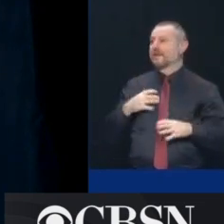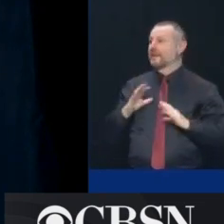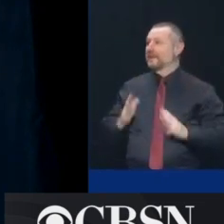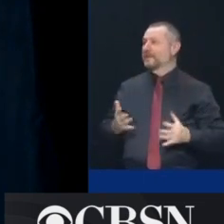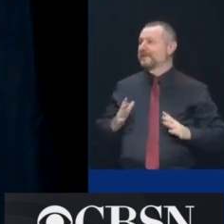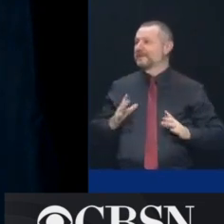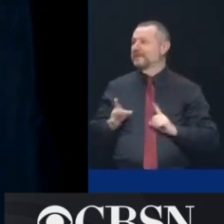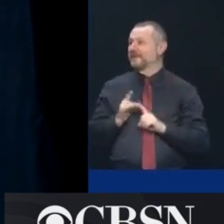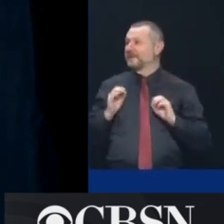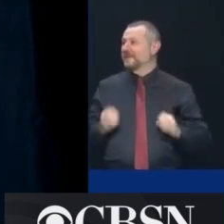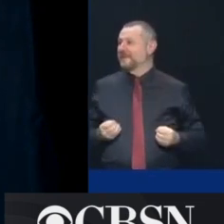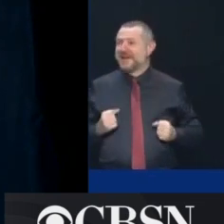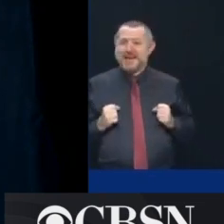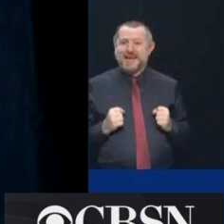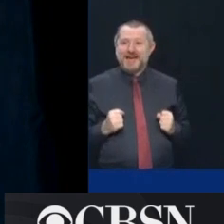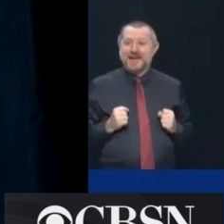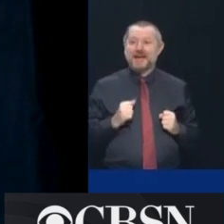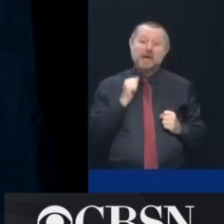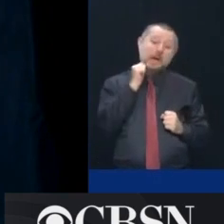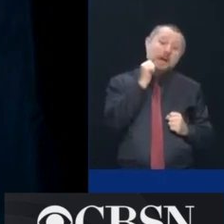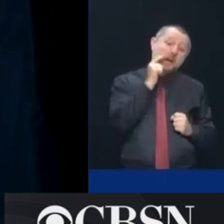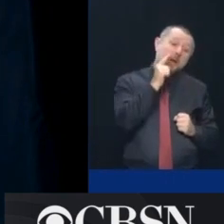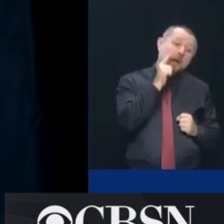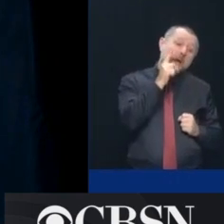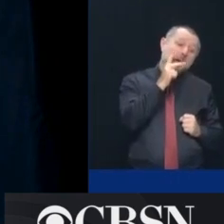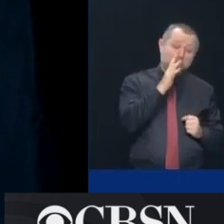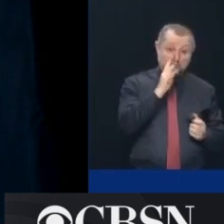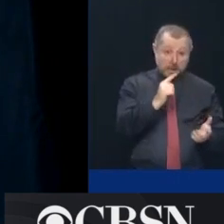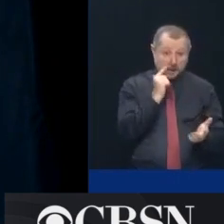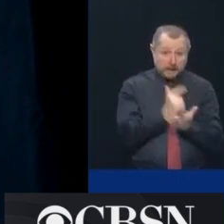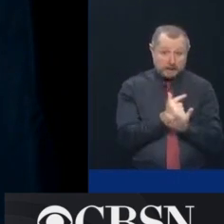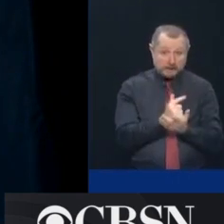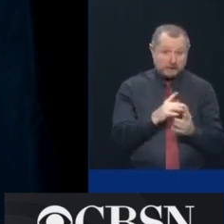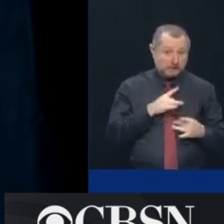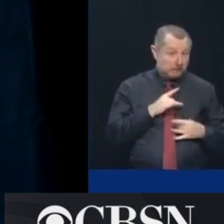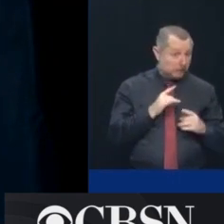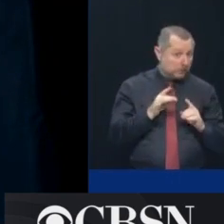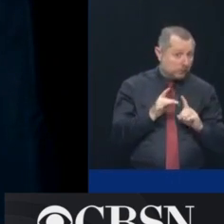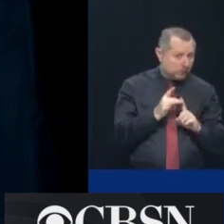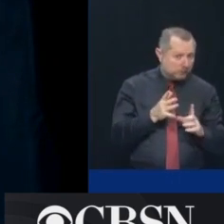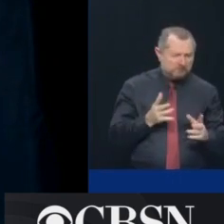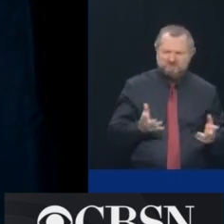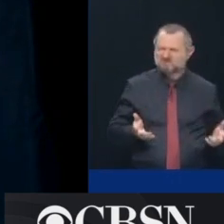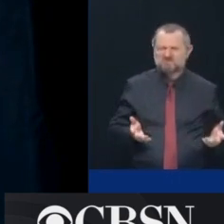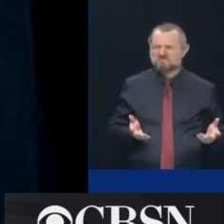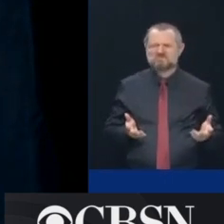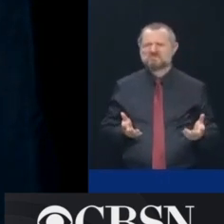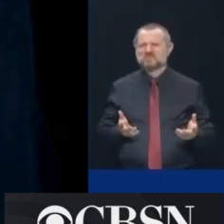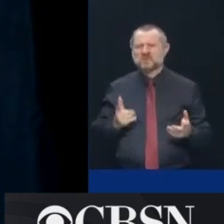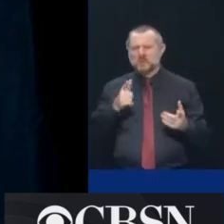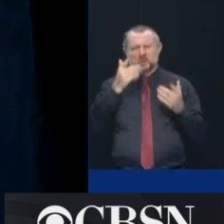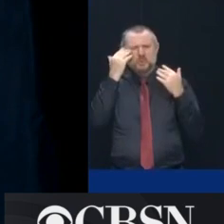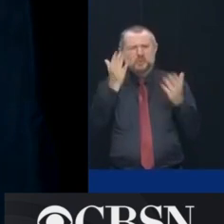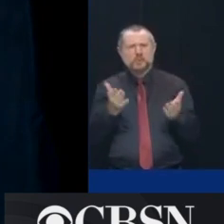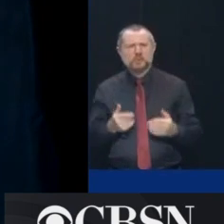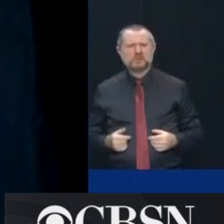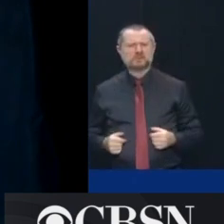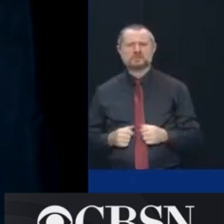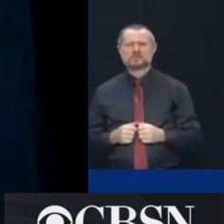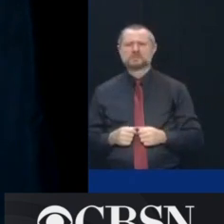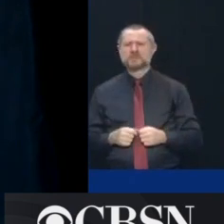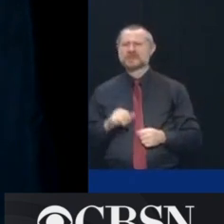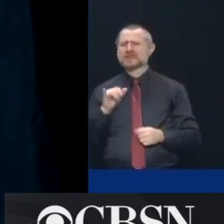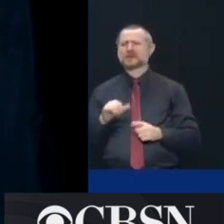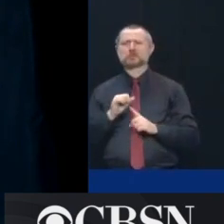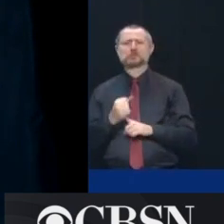that doesn't mean you're negative tomorrow, right? That's why this whole situation is